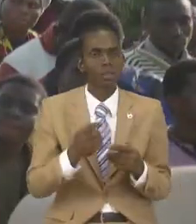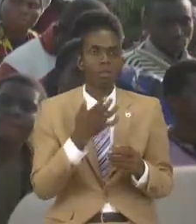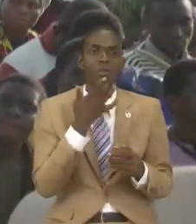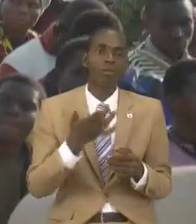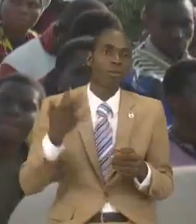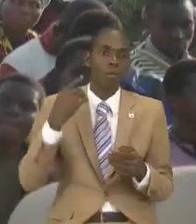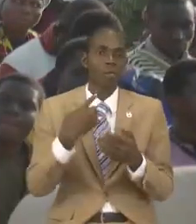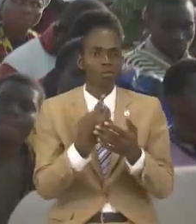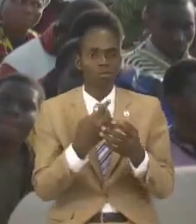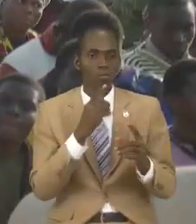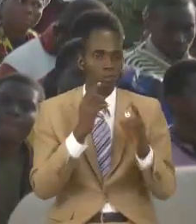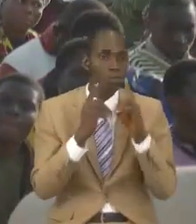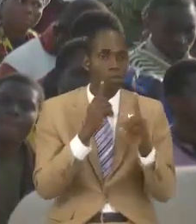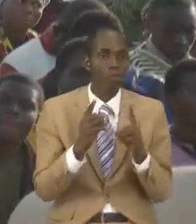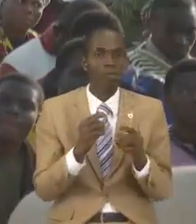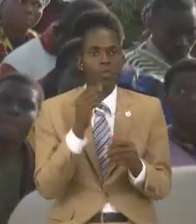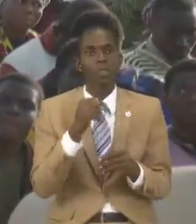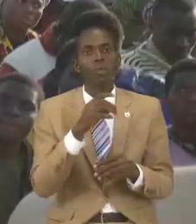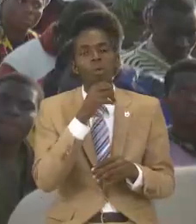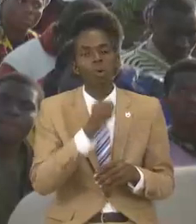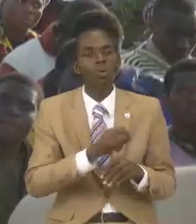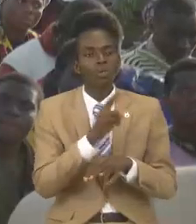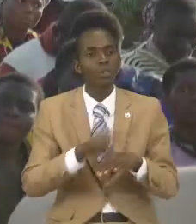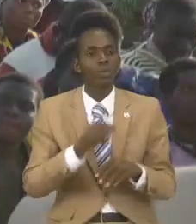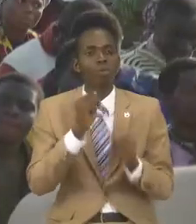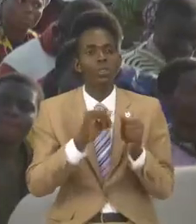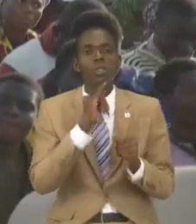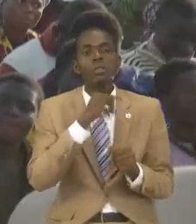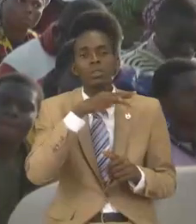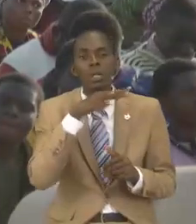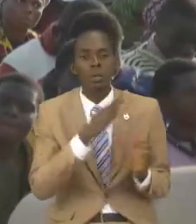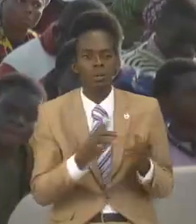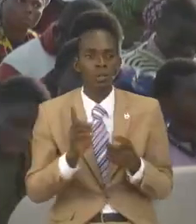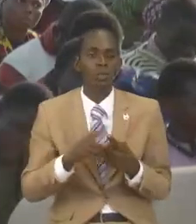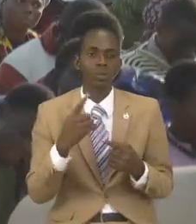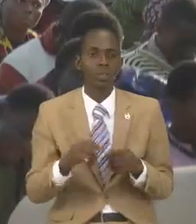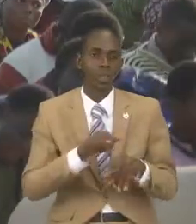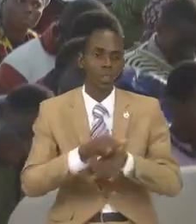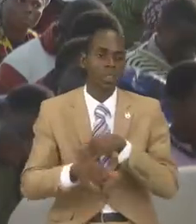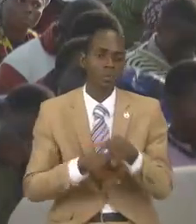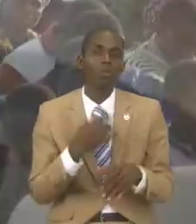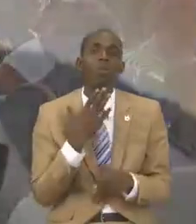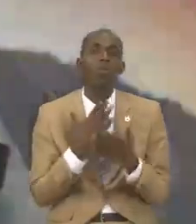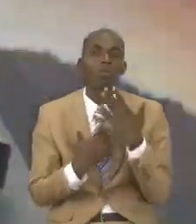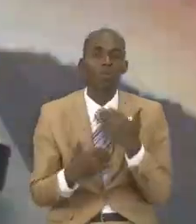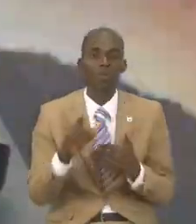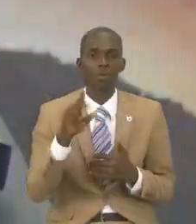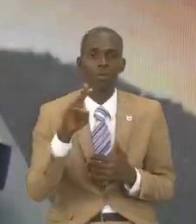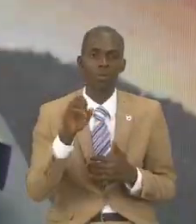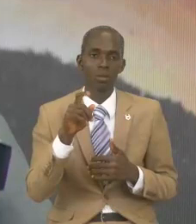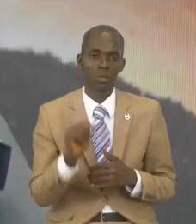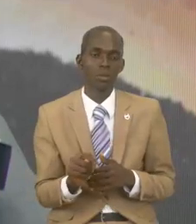is corrupt according to the deceitful laws. Then in verse 23, and be